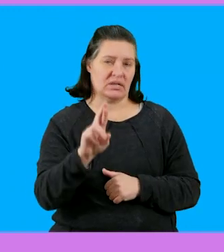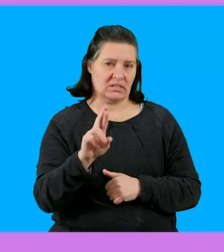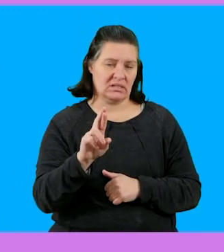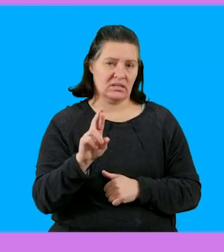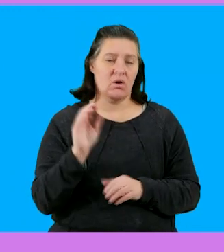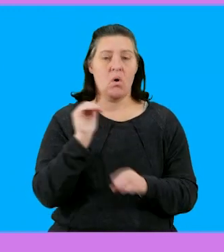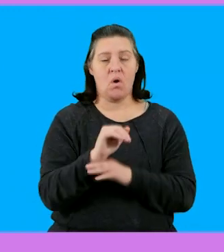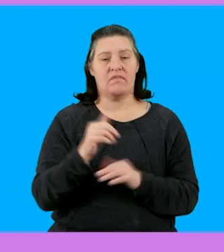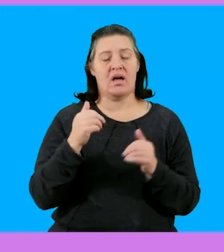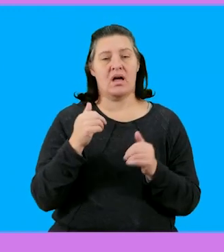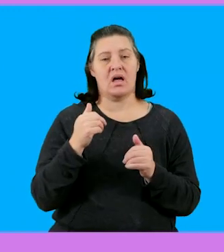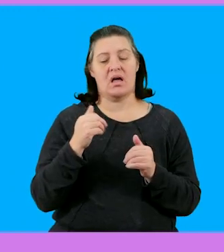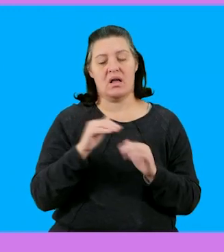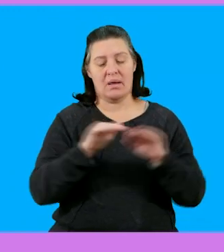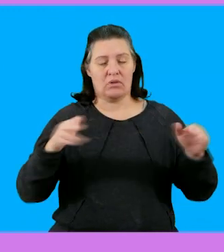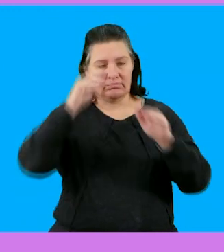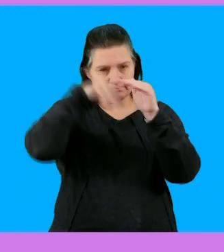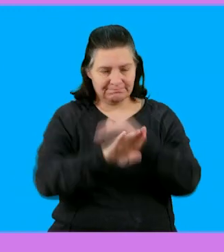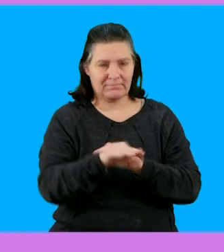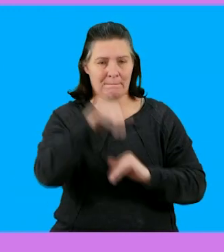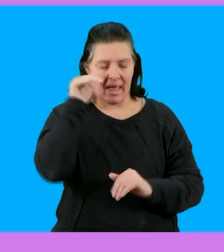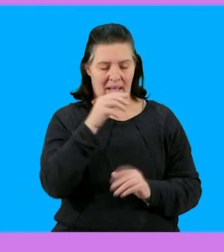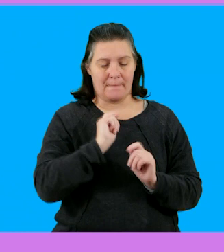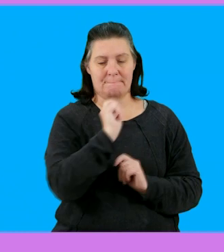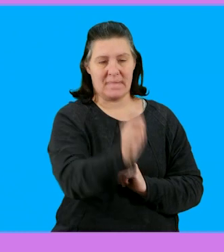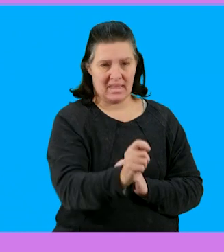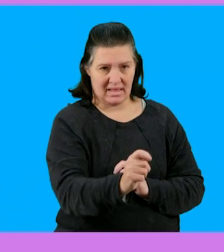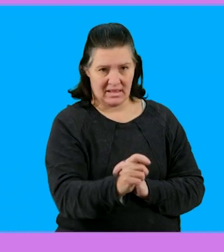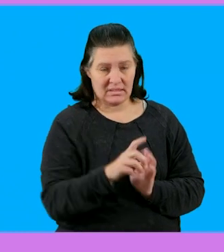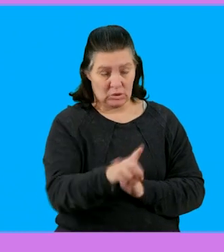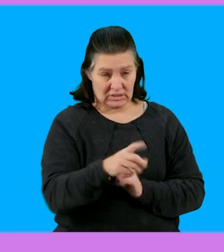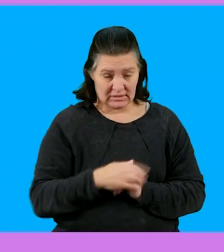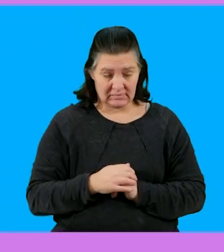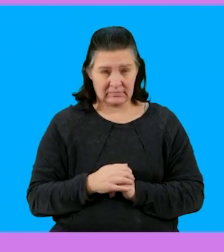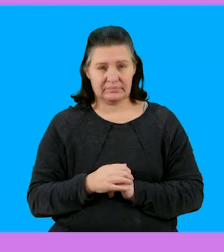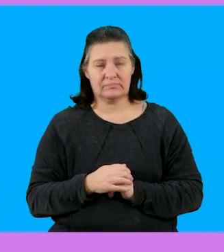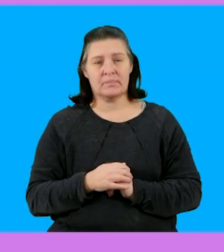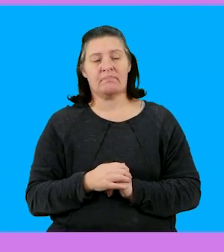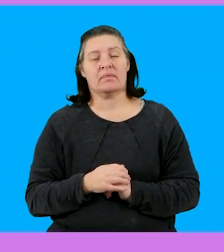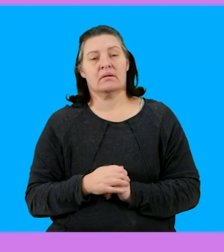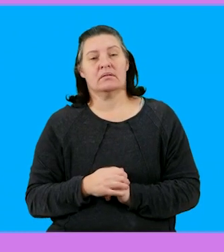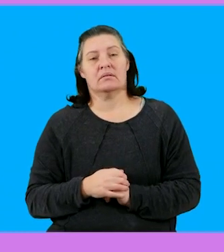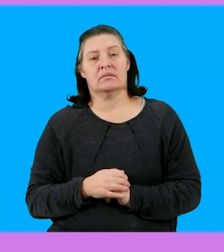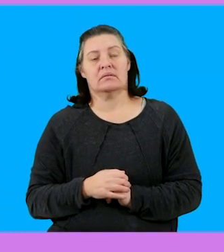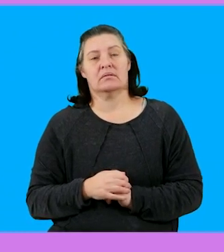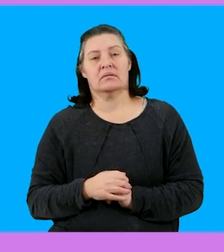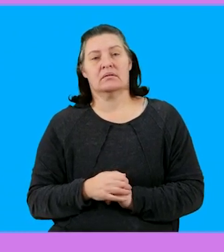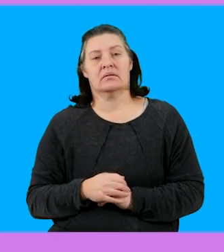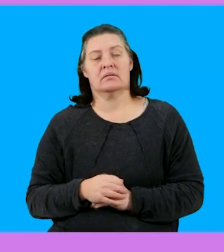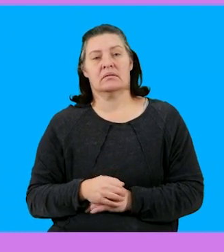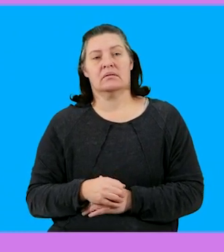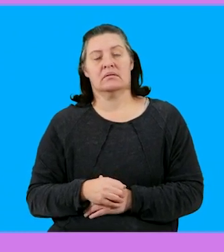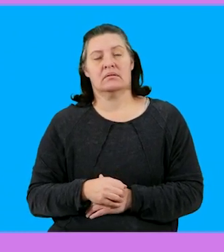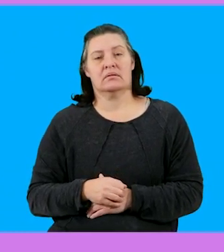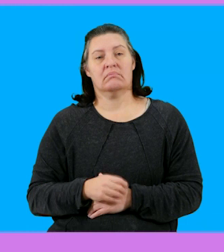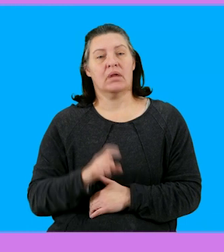2,750 Rand over the counter? So looking at this, it is a deposit. We agree, right? So here's our deposit. Sorry, let's